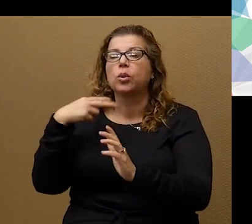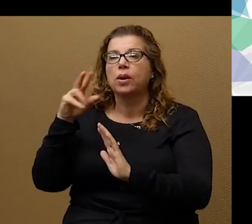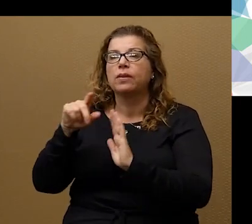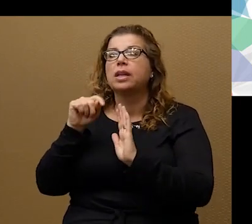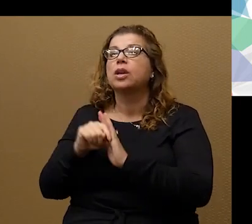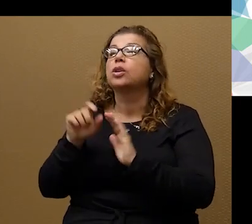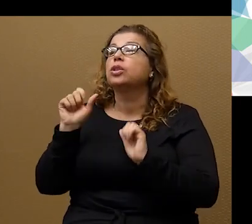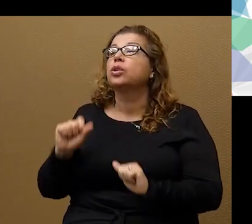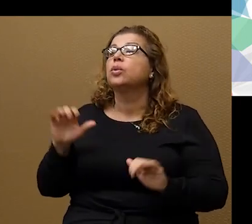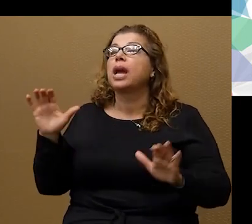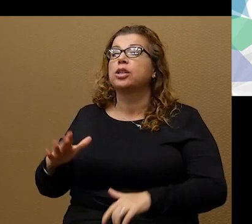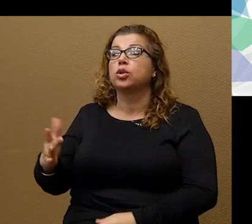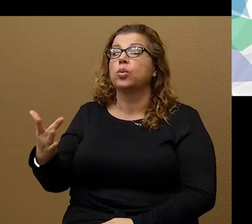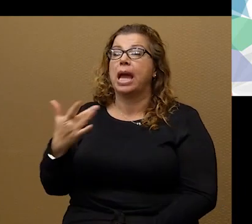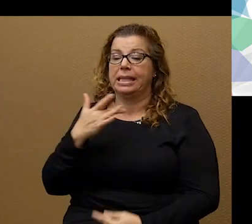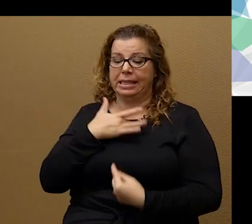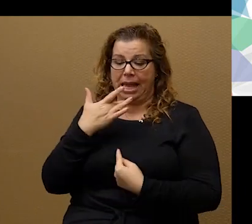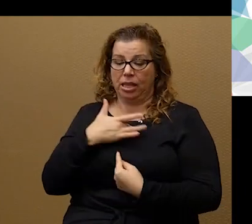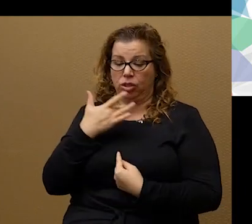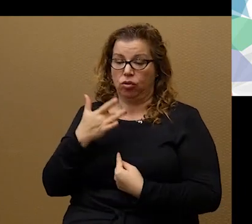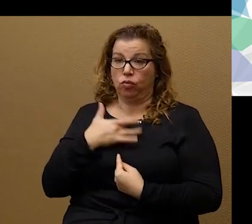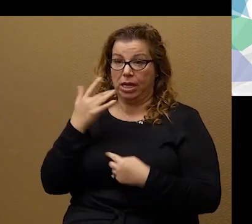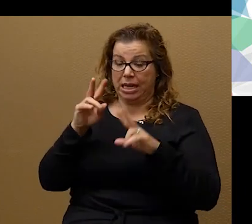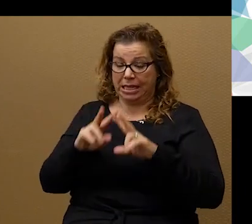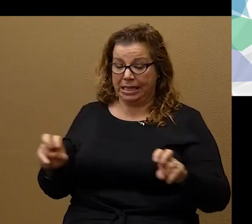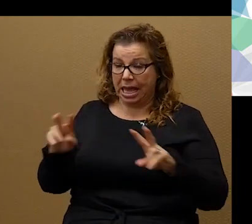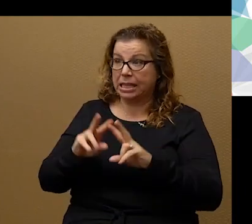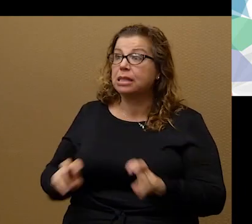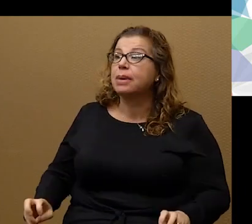preference assessment to see exactly what they like.